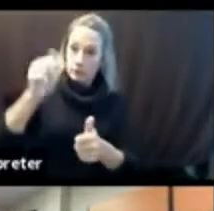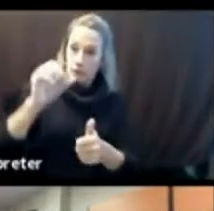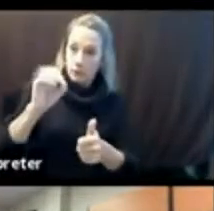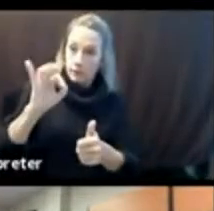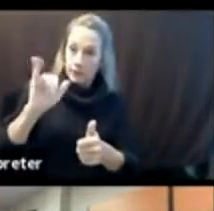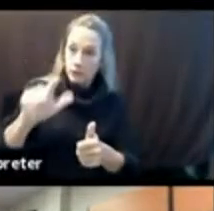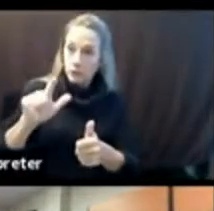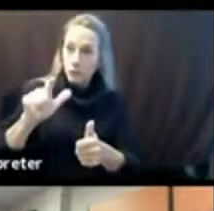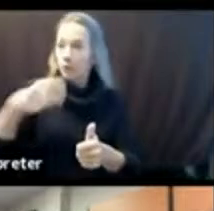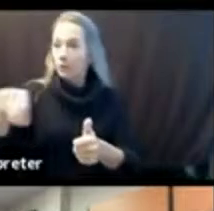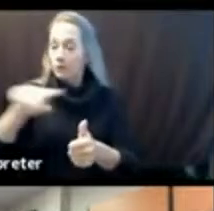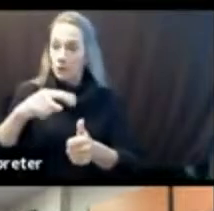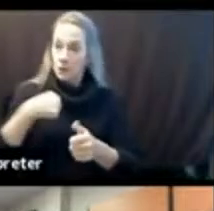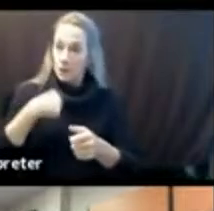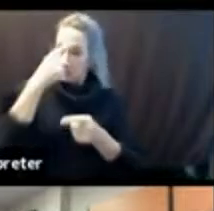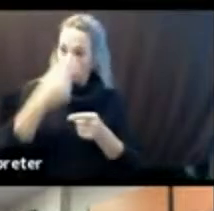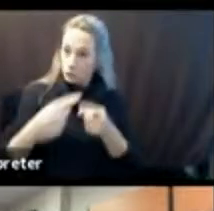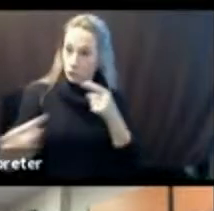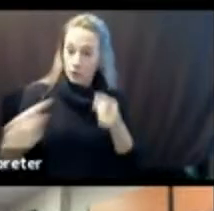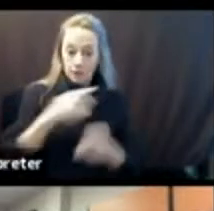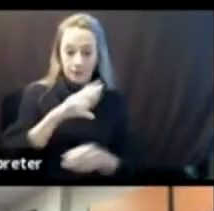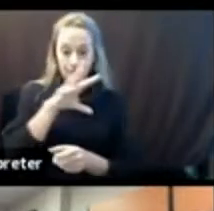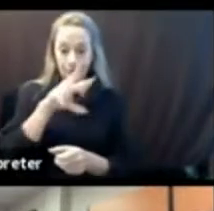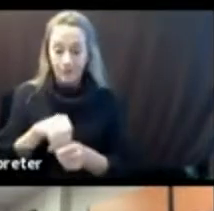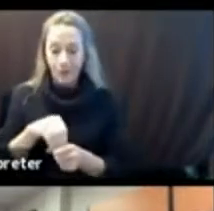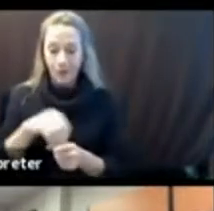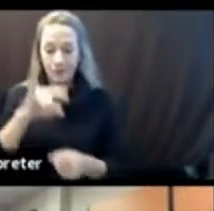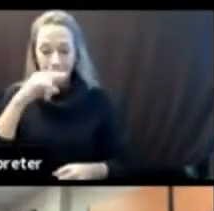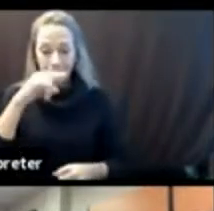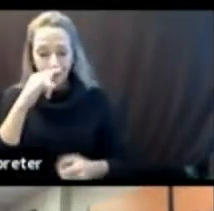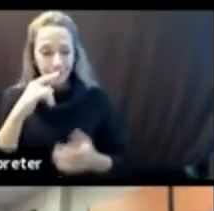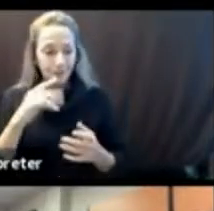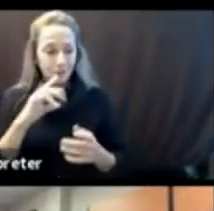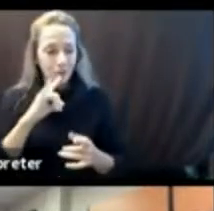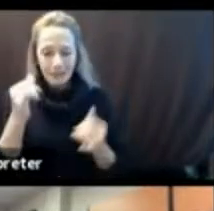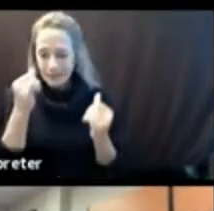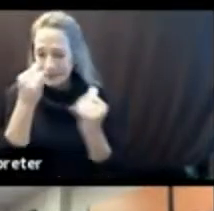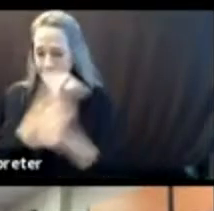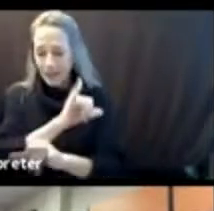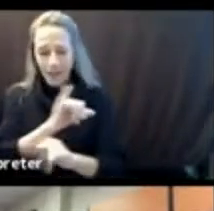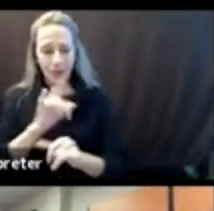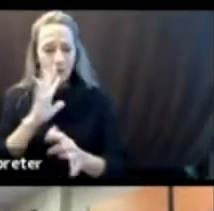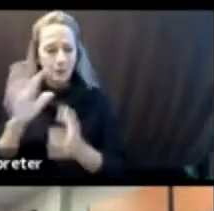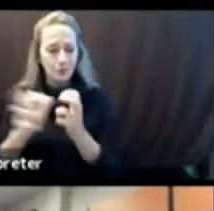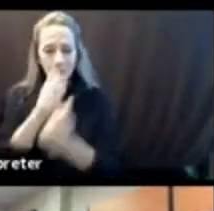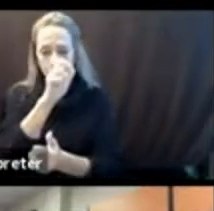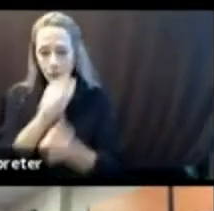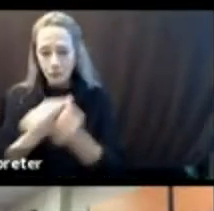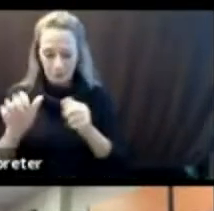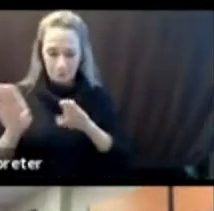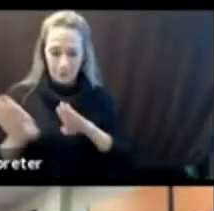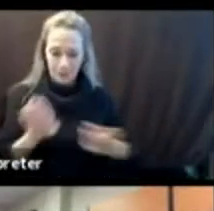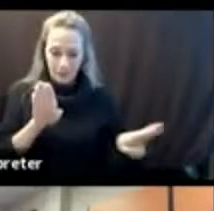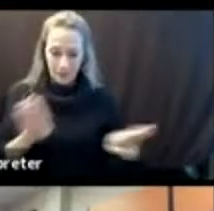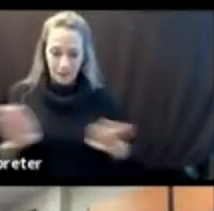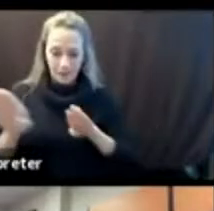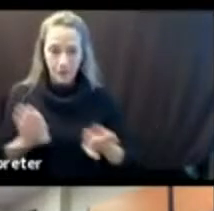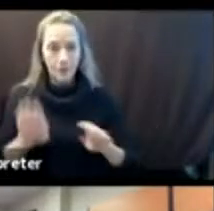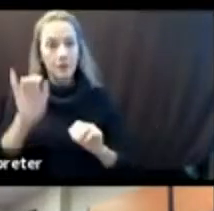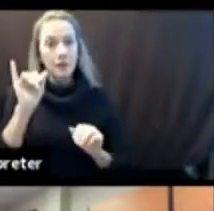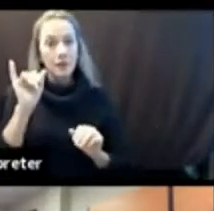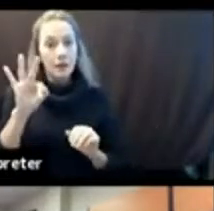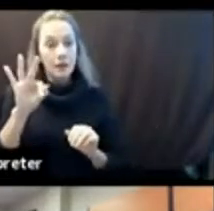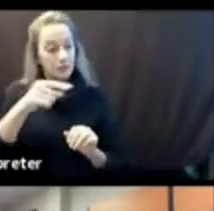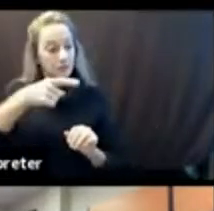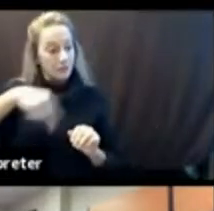county, to engage in childish and foolish and reckless behavior. Because while those who have issued such threats,